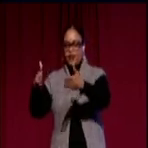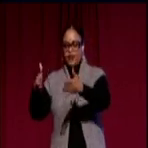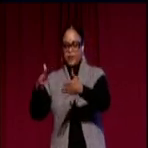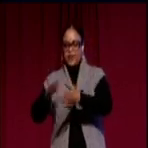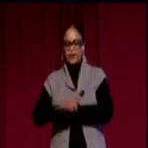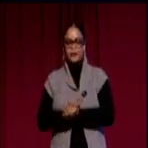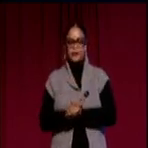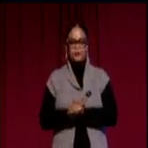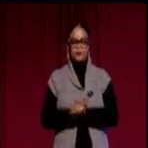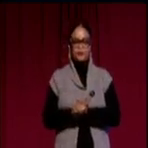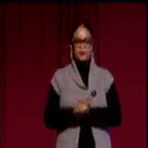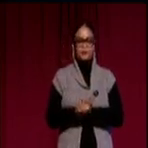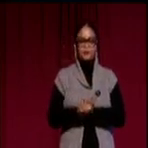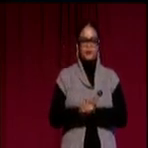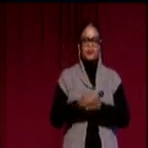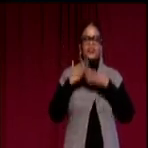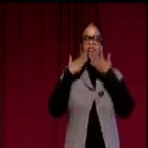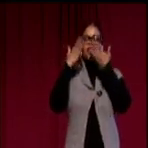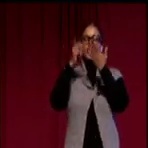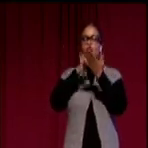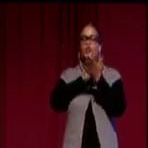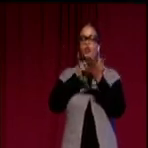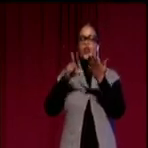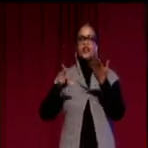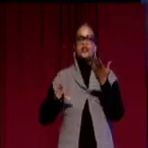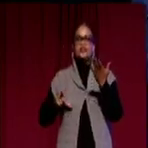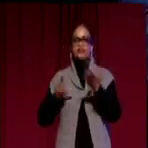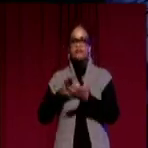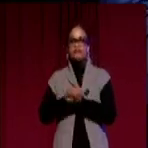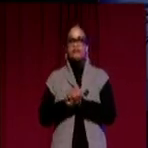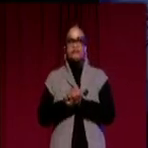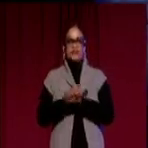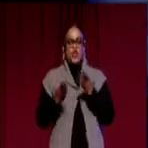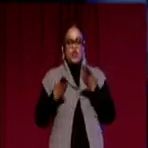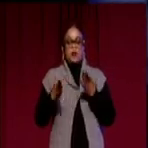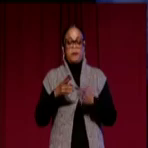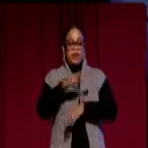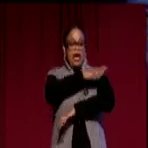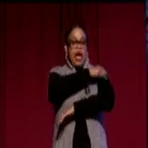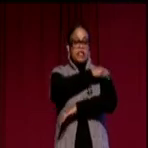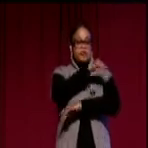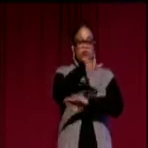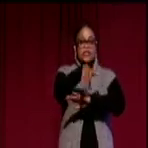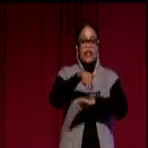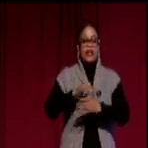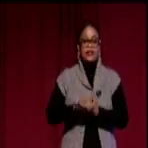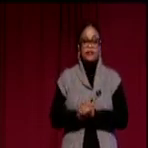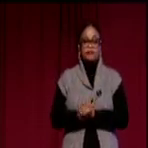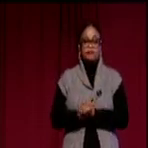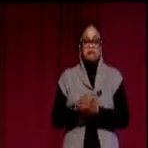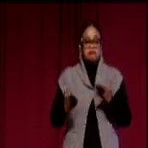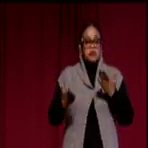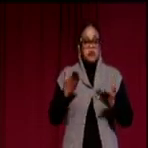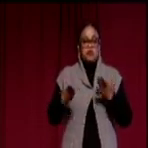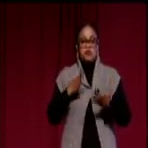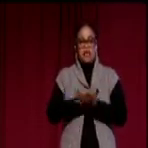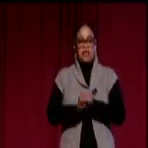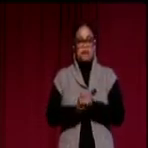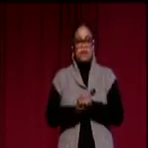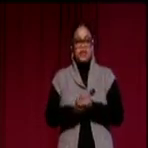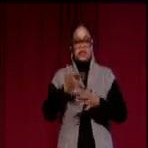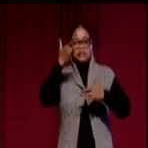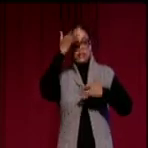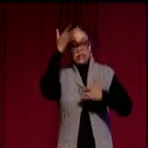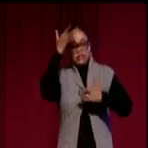was. Thank you, Lord. You might be in a hospital tonight. You might be on your